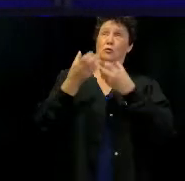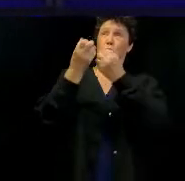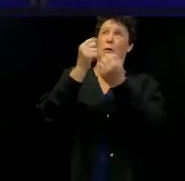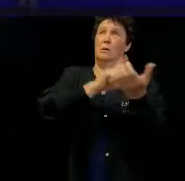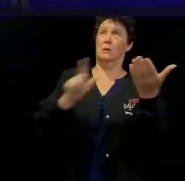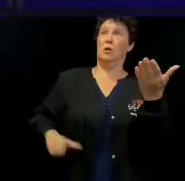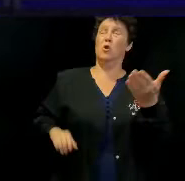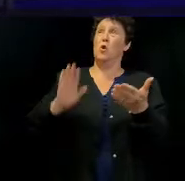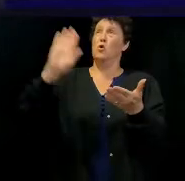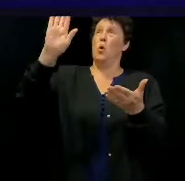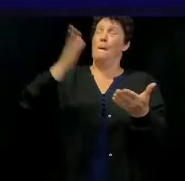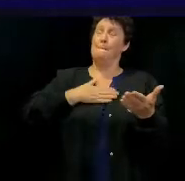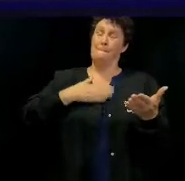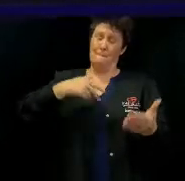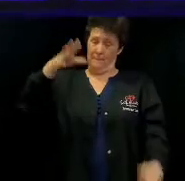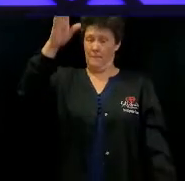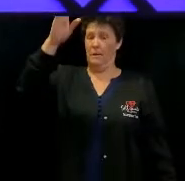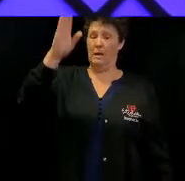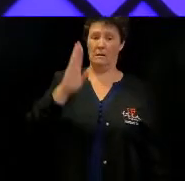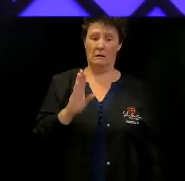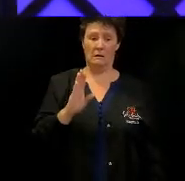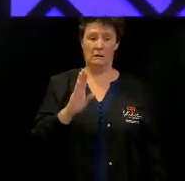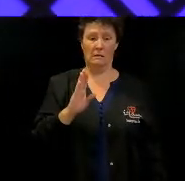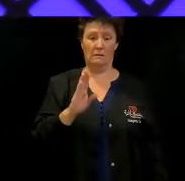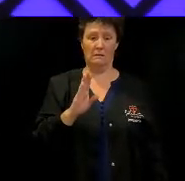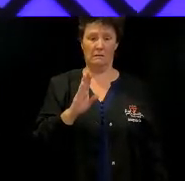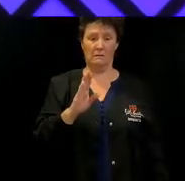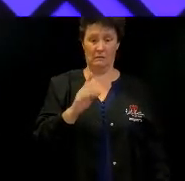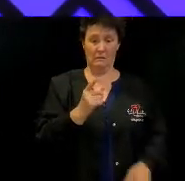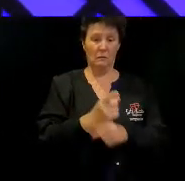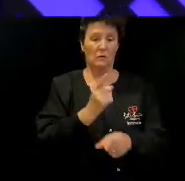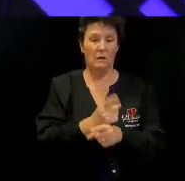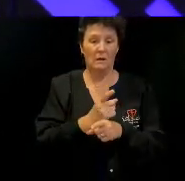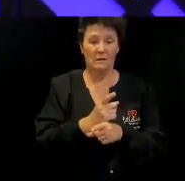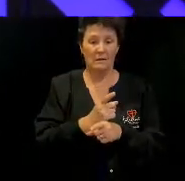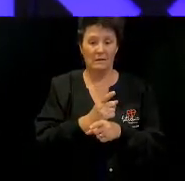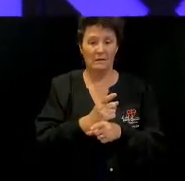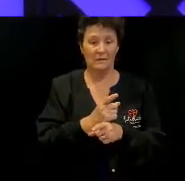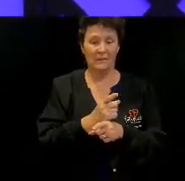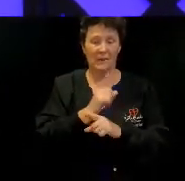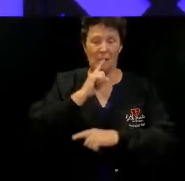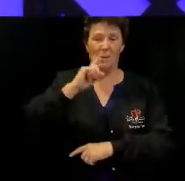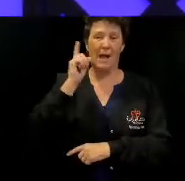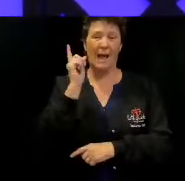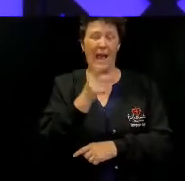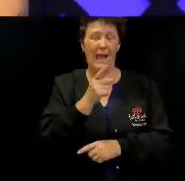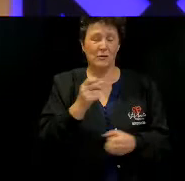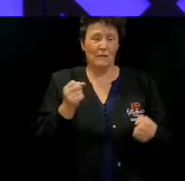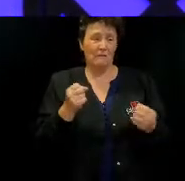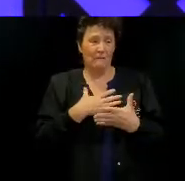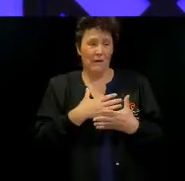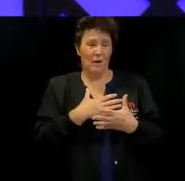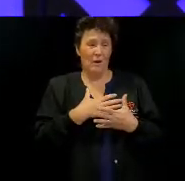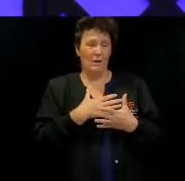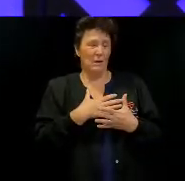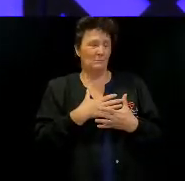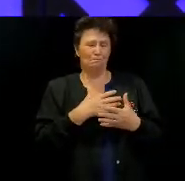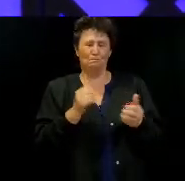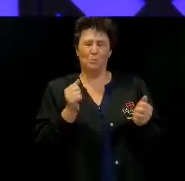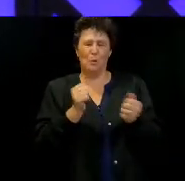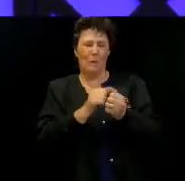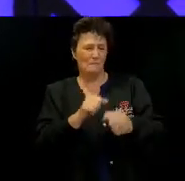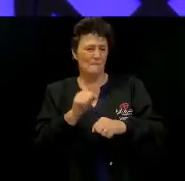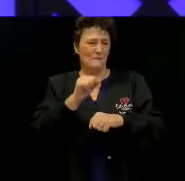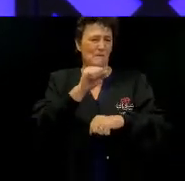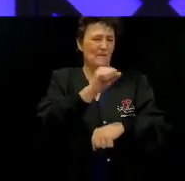my God. I'm saying you're my God. Right? I'm going to answer my fear with faith. I'm going to answer fear with what